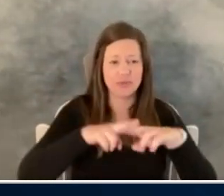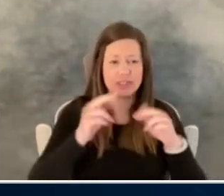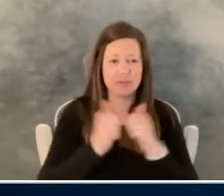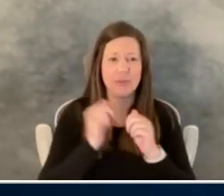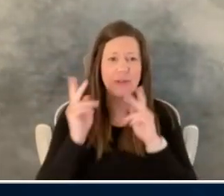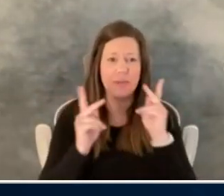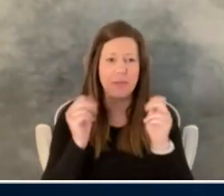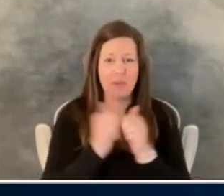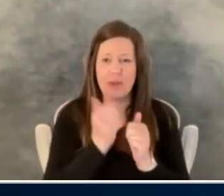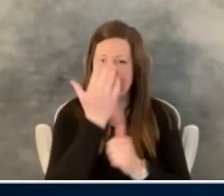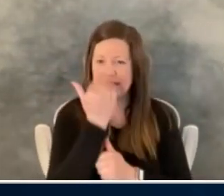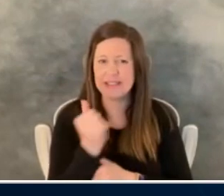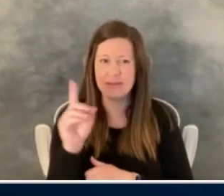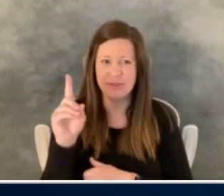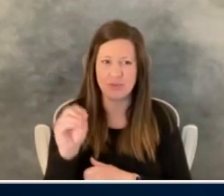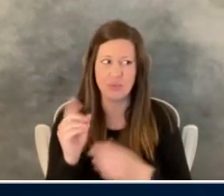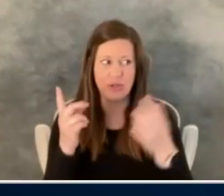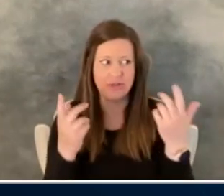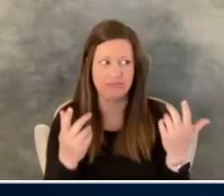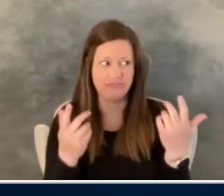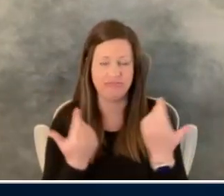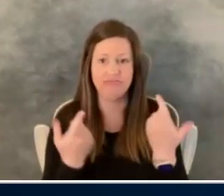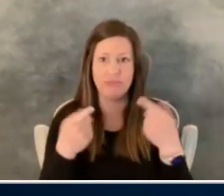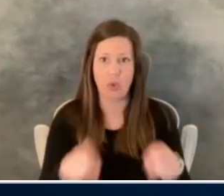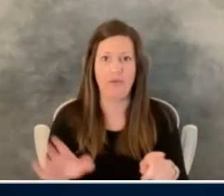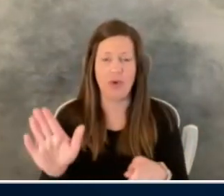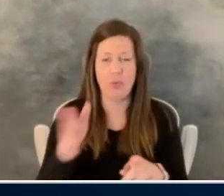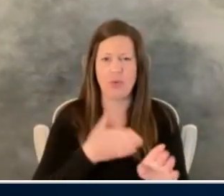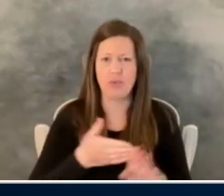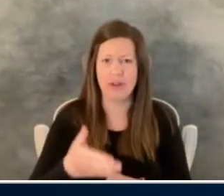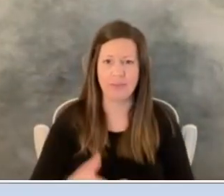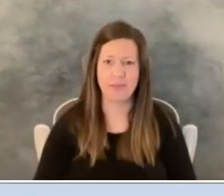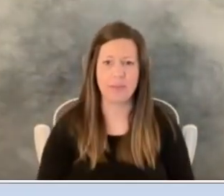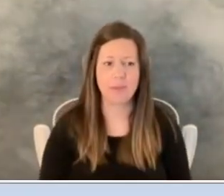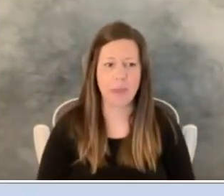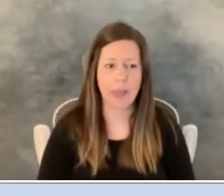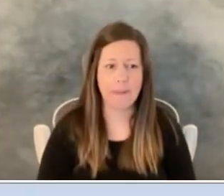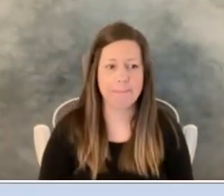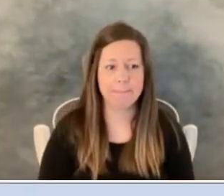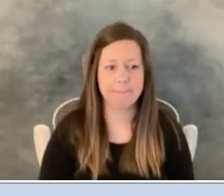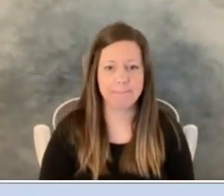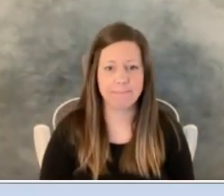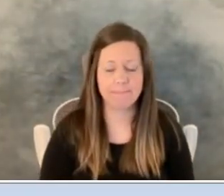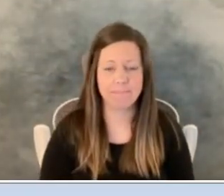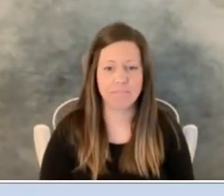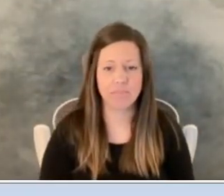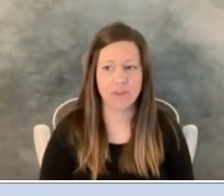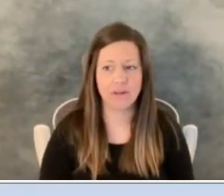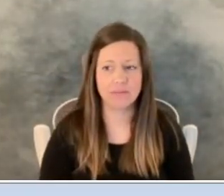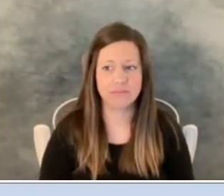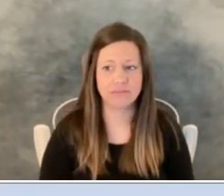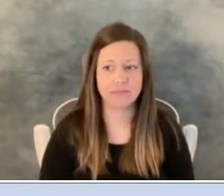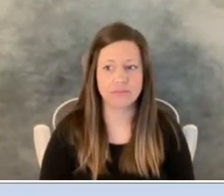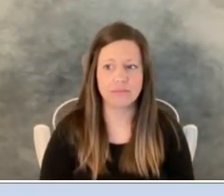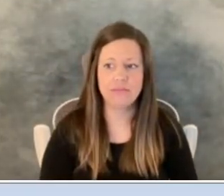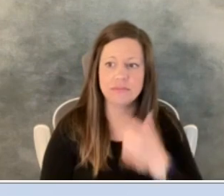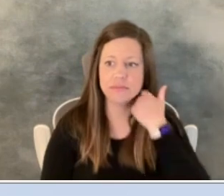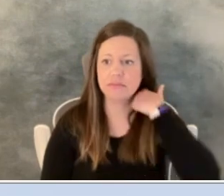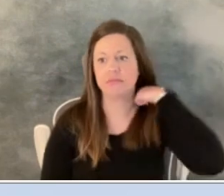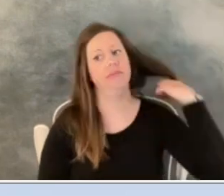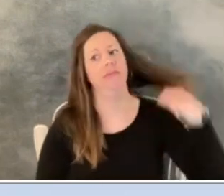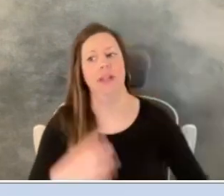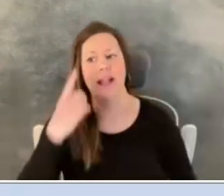sleep disorders over the course of your career? I think sleep disorders have always